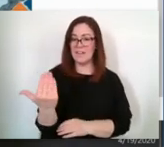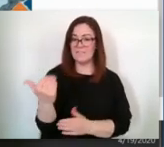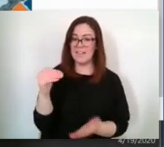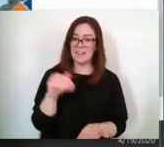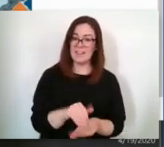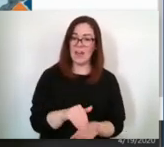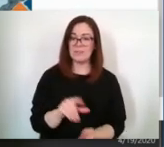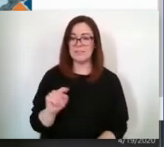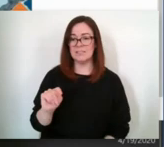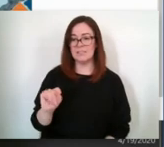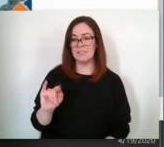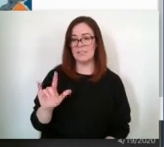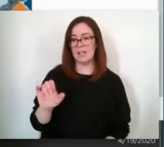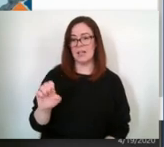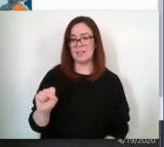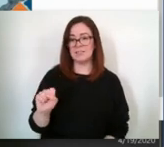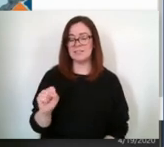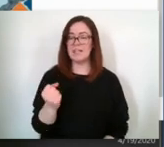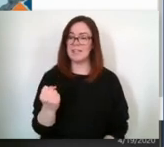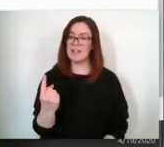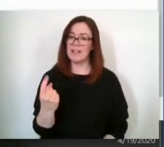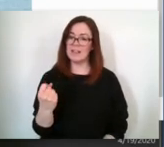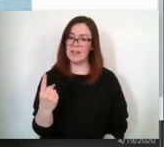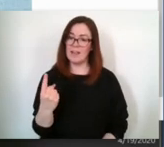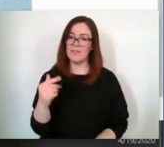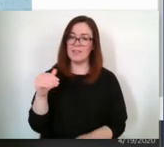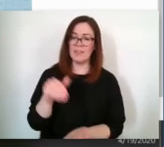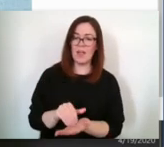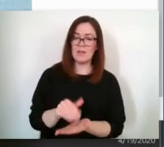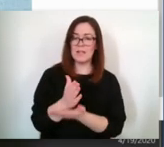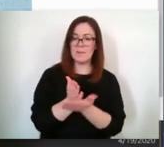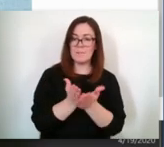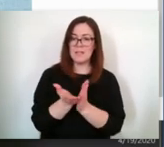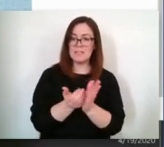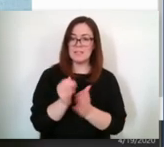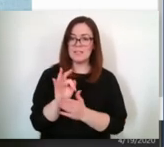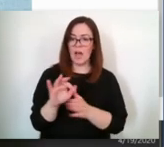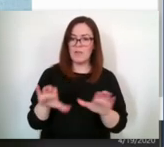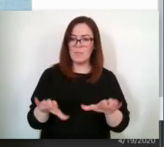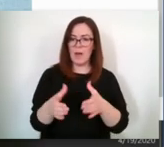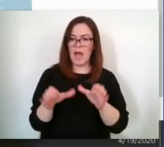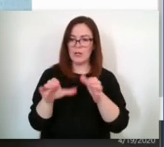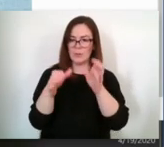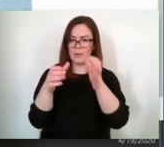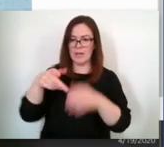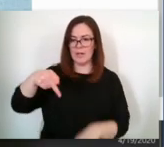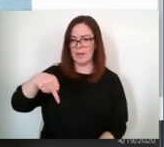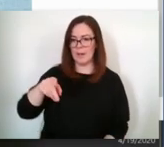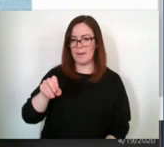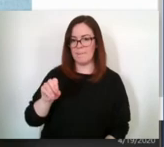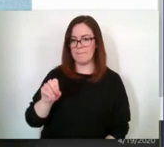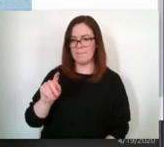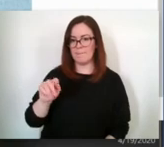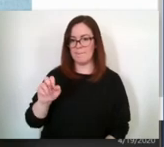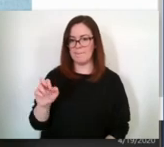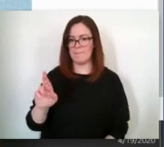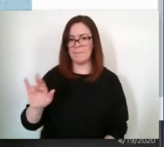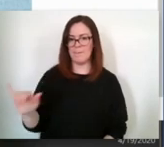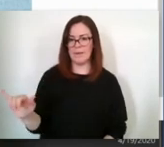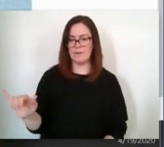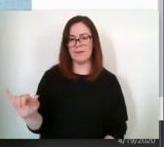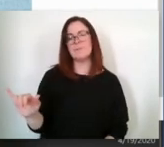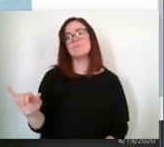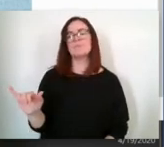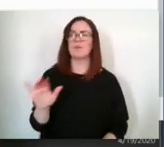11,000 pieces of pottery. So very amazing. And then it has, if you want to make your